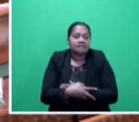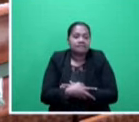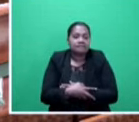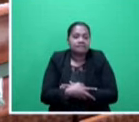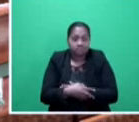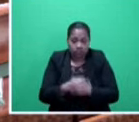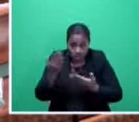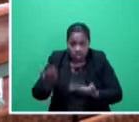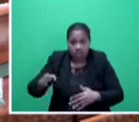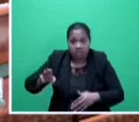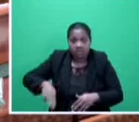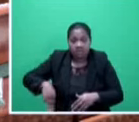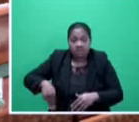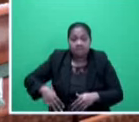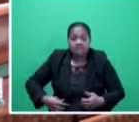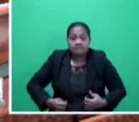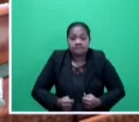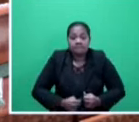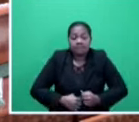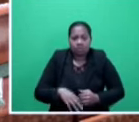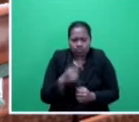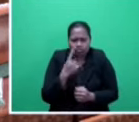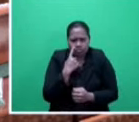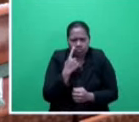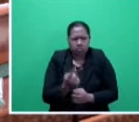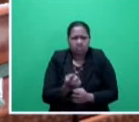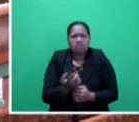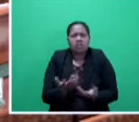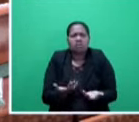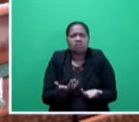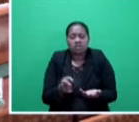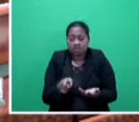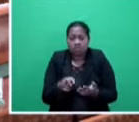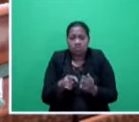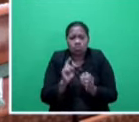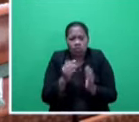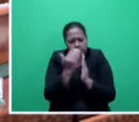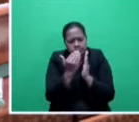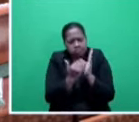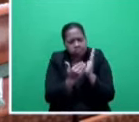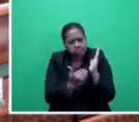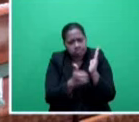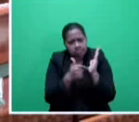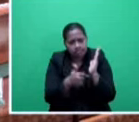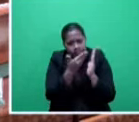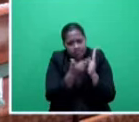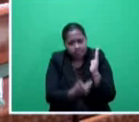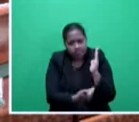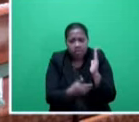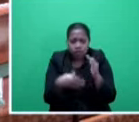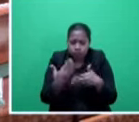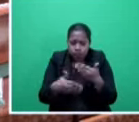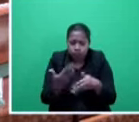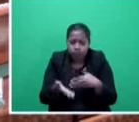Honourable members will note that these requirements are elaborated in the second